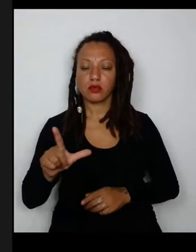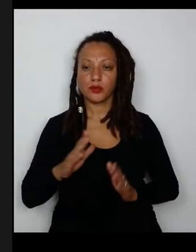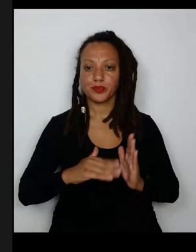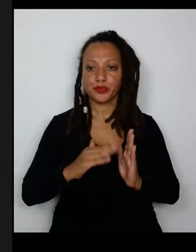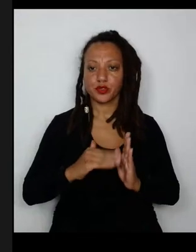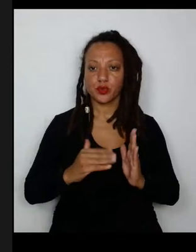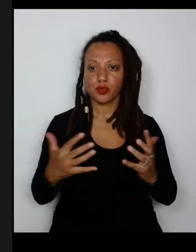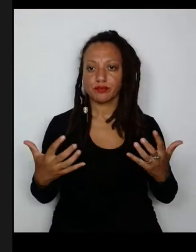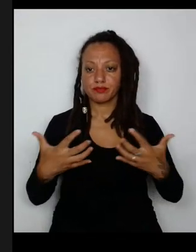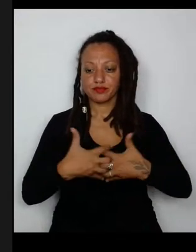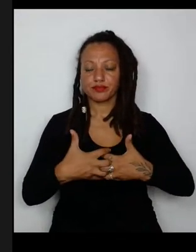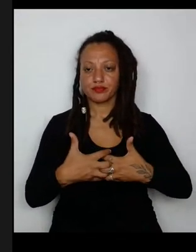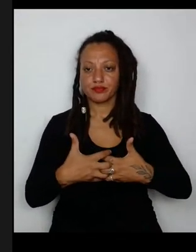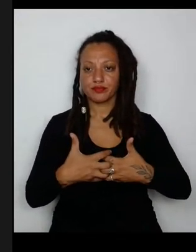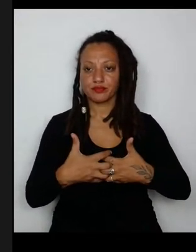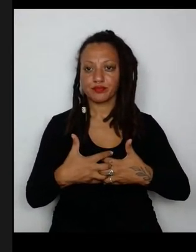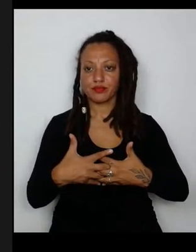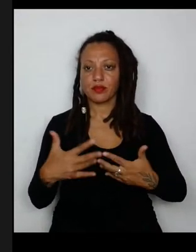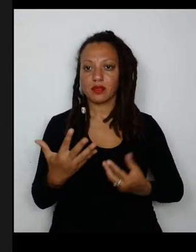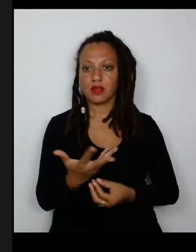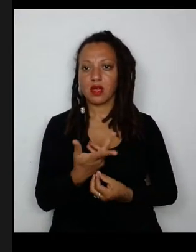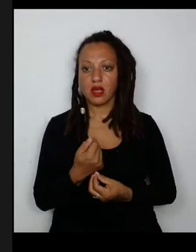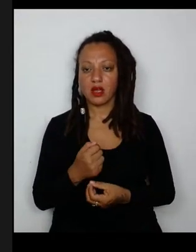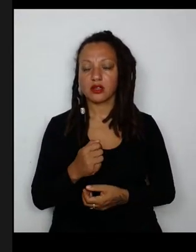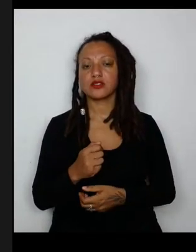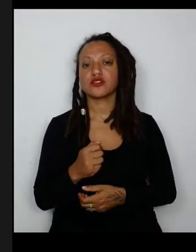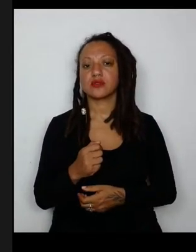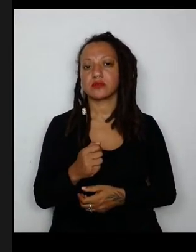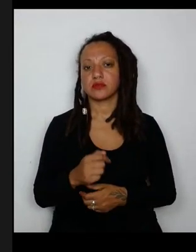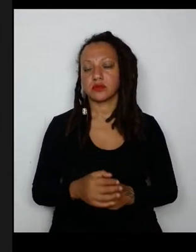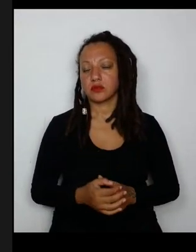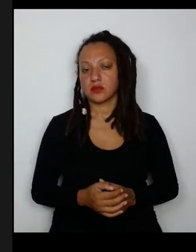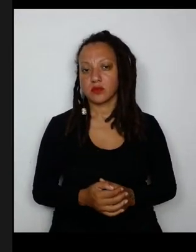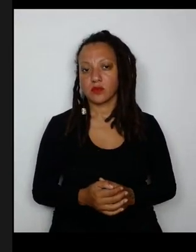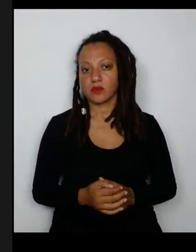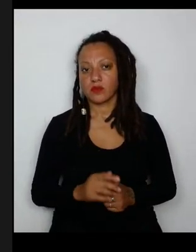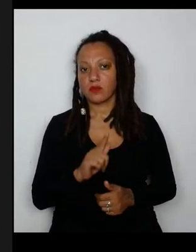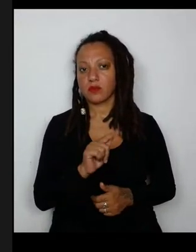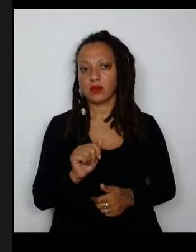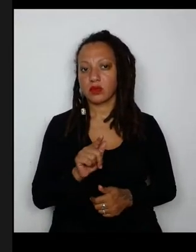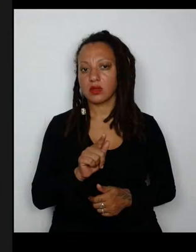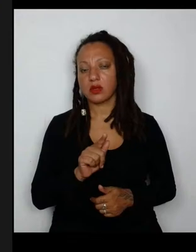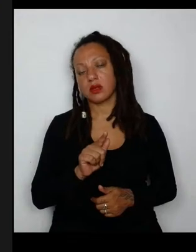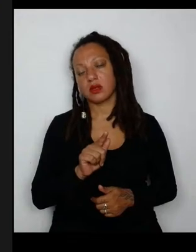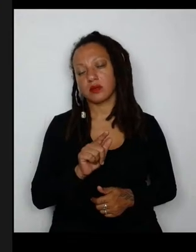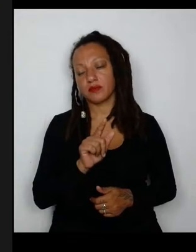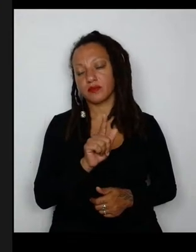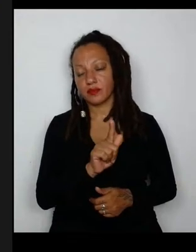did literature and painting merge in the works of gogan